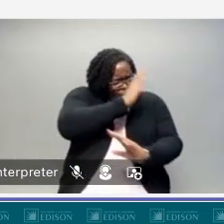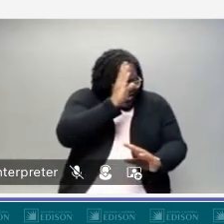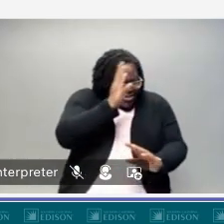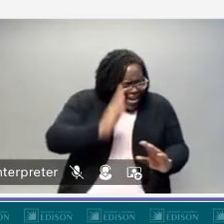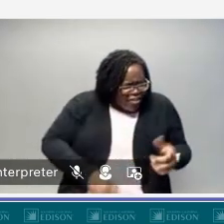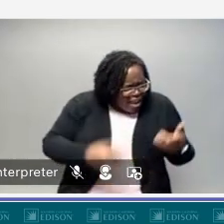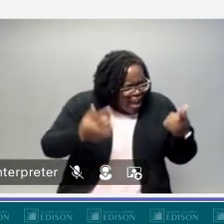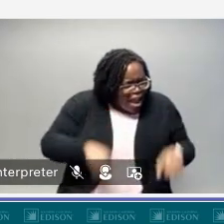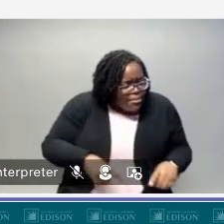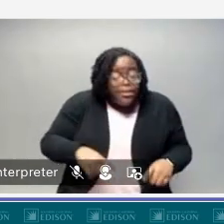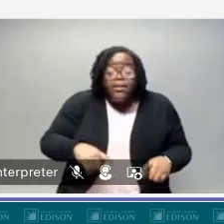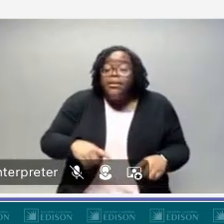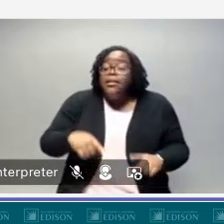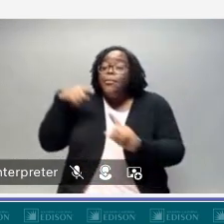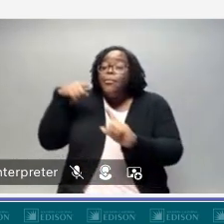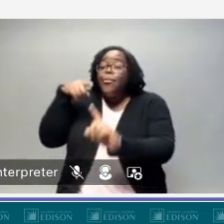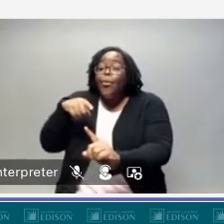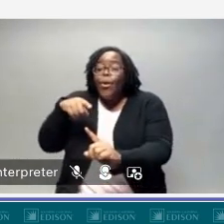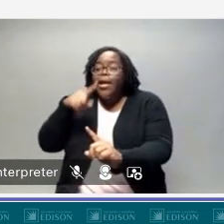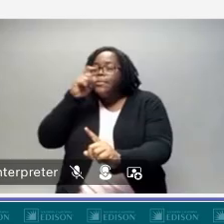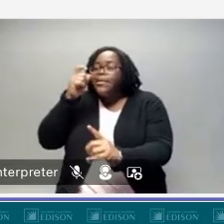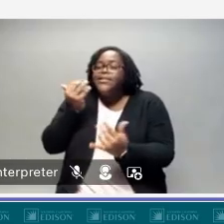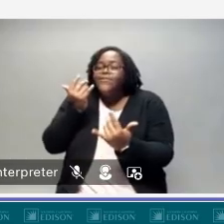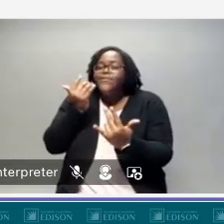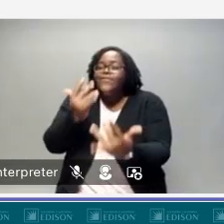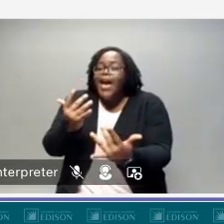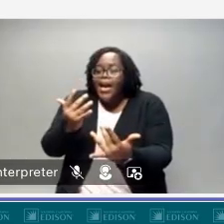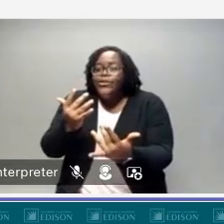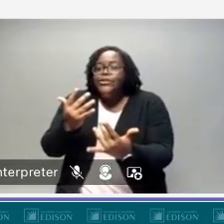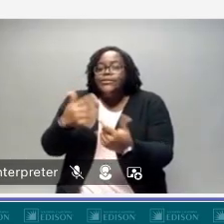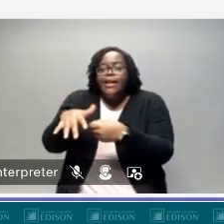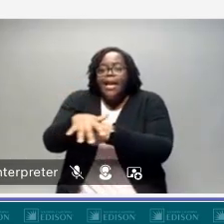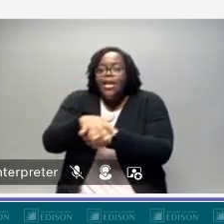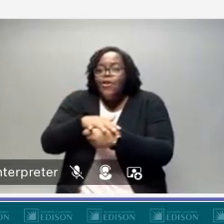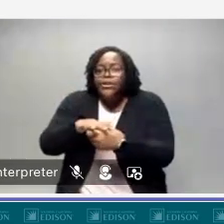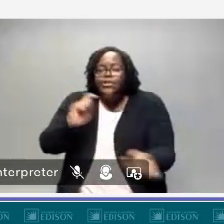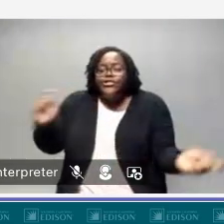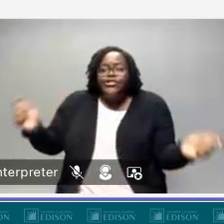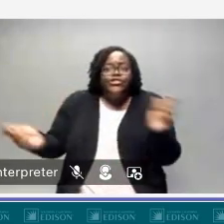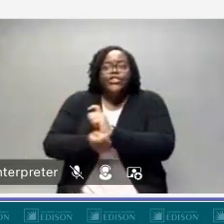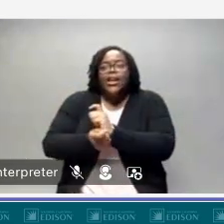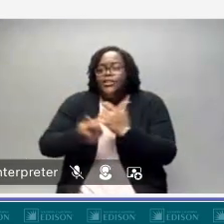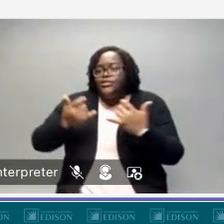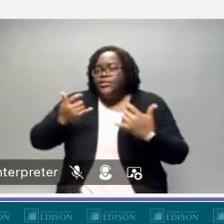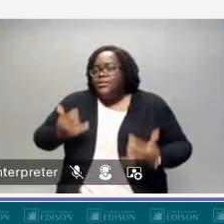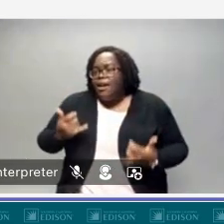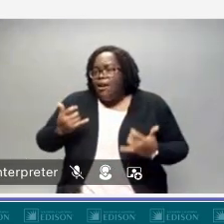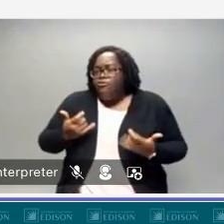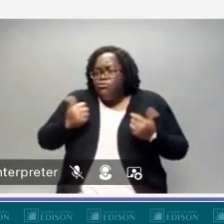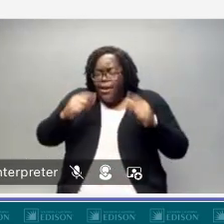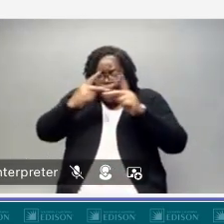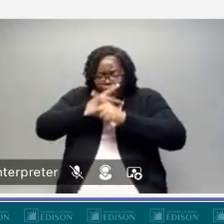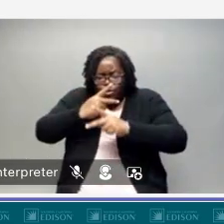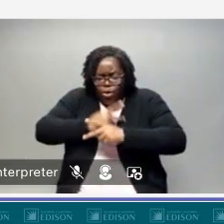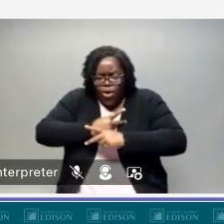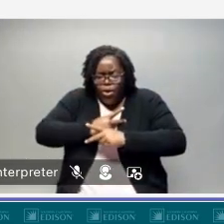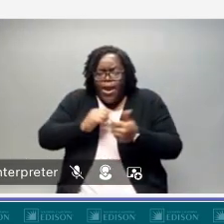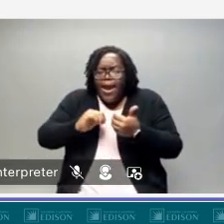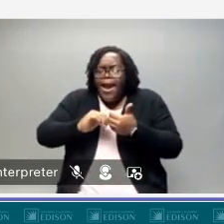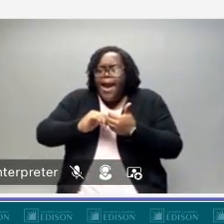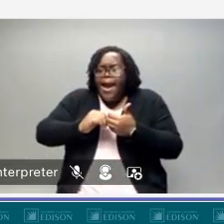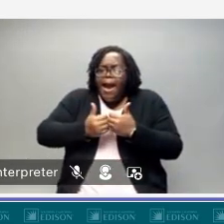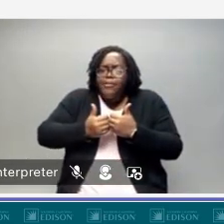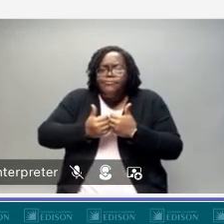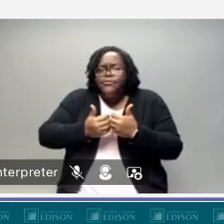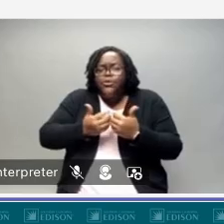because the fires just didn't look this way before, and we're looking for how we can how